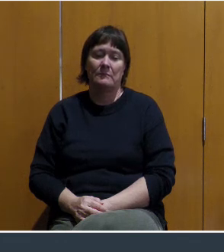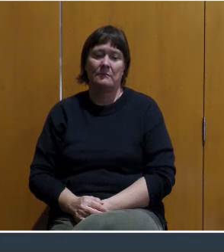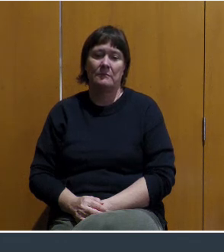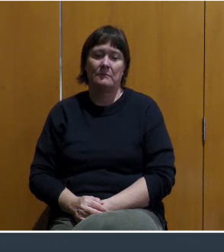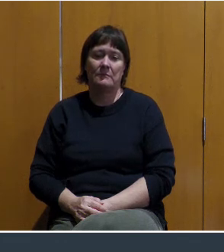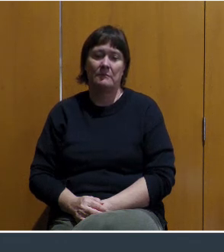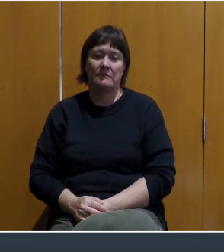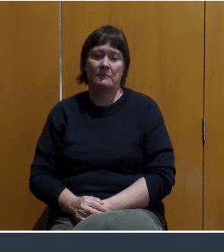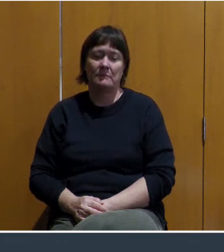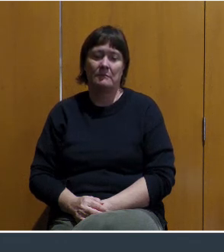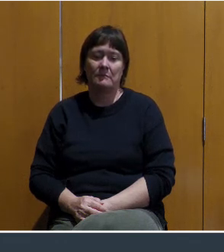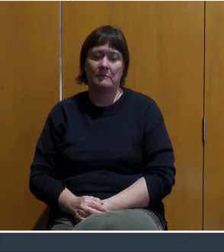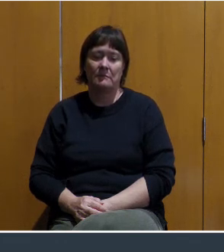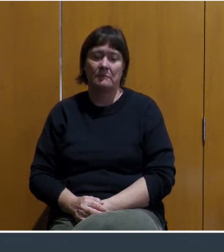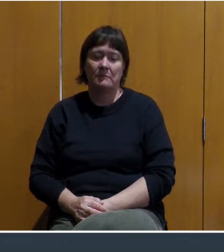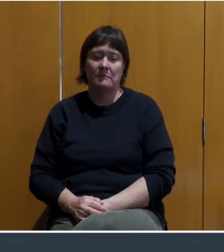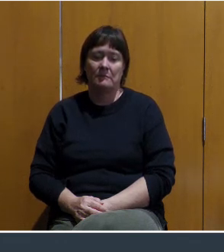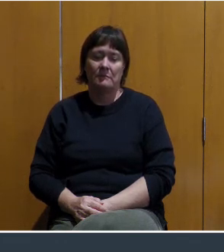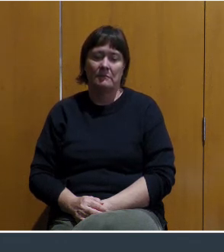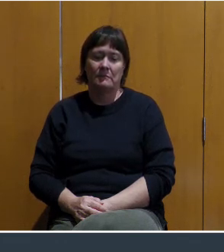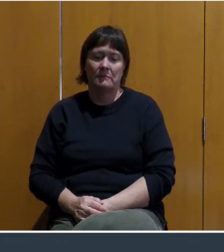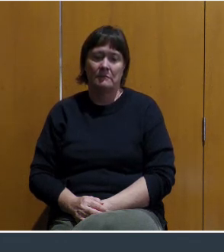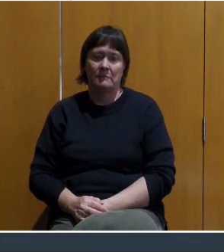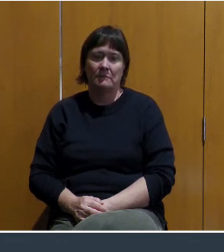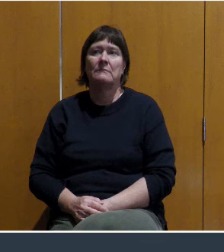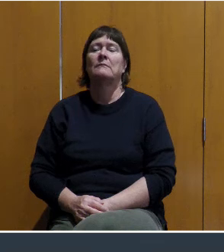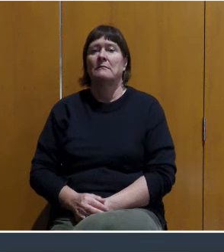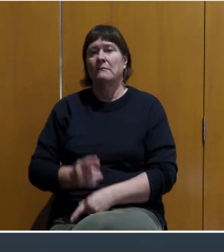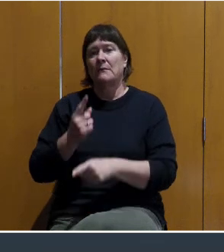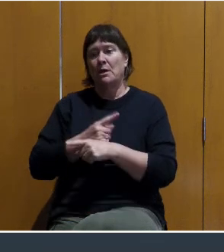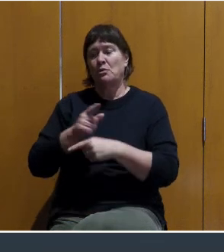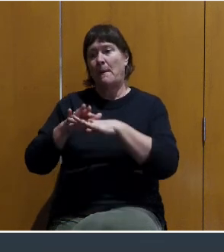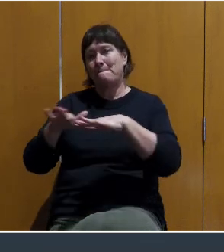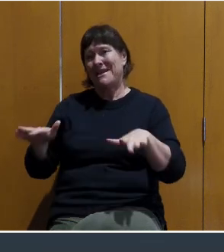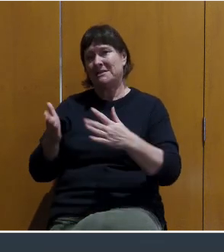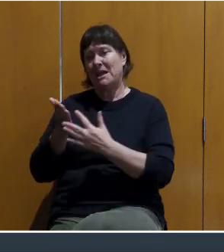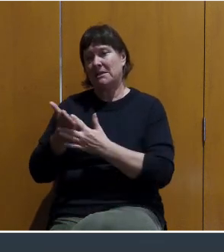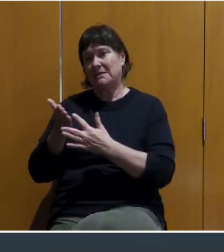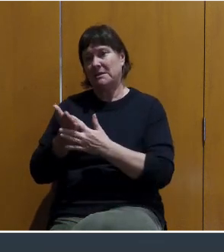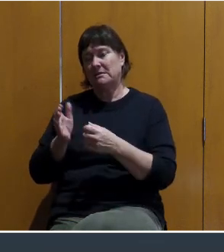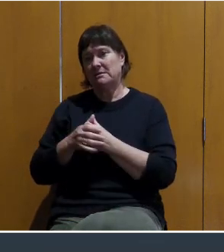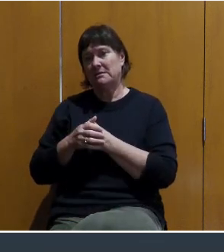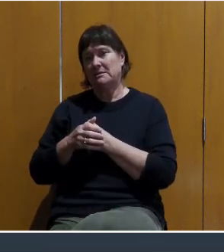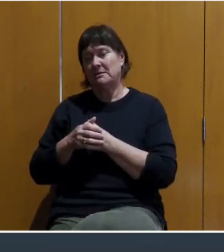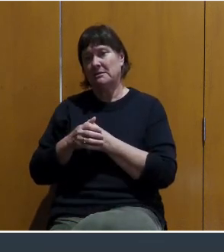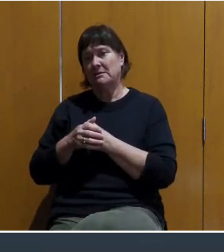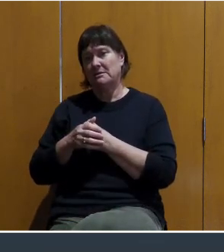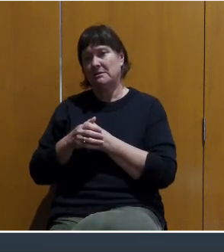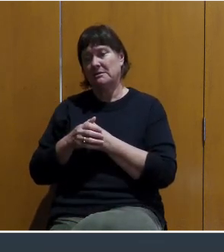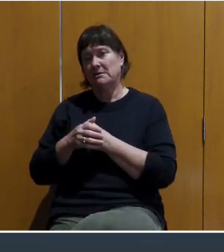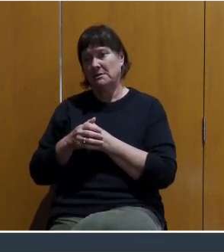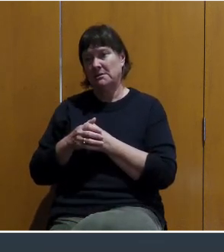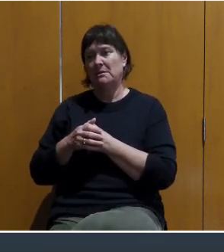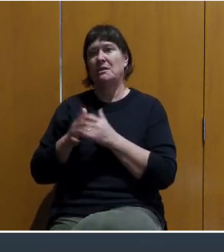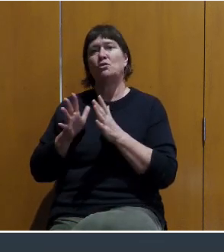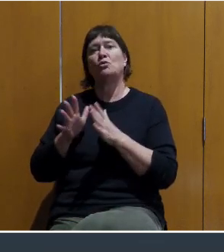increasing on-lead only areas that also include beach access as well, again, you're going to increase pressure at